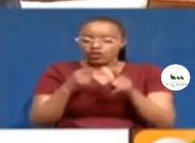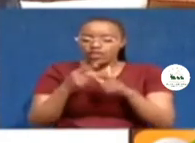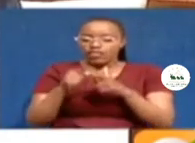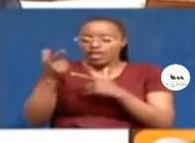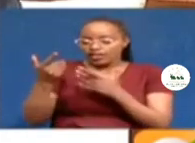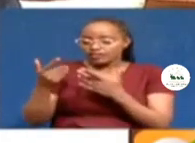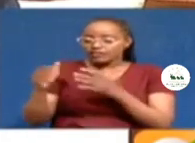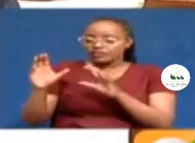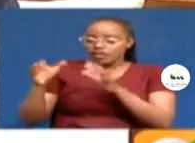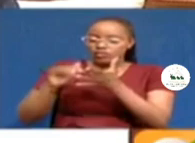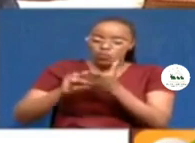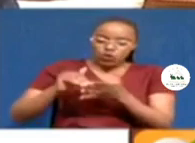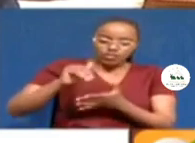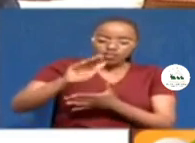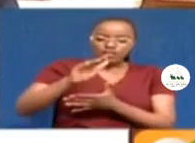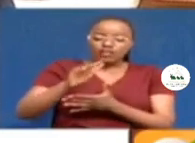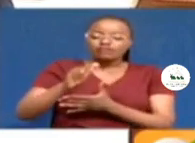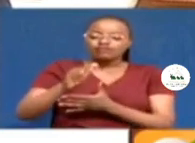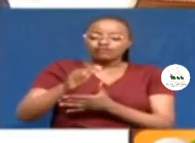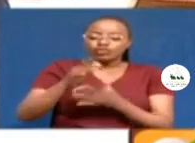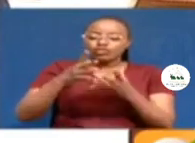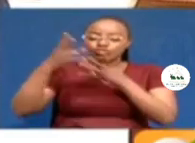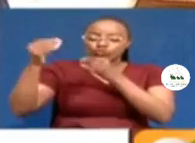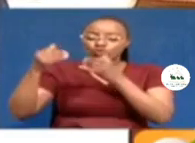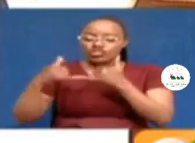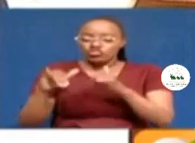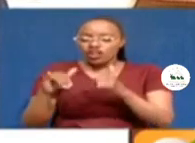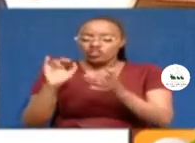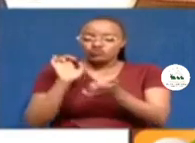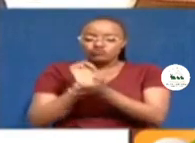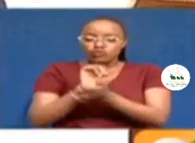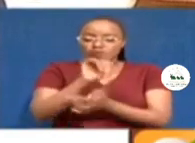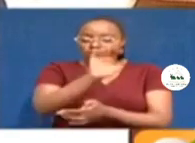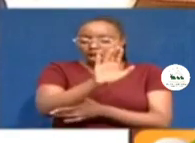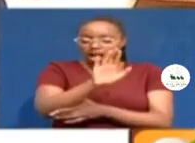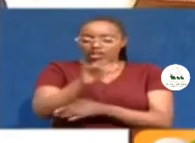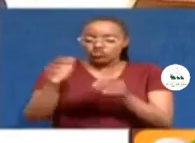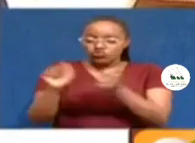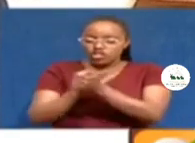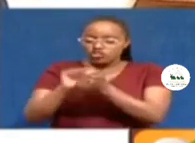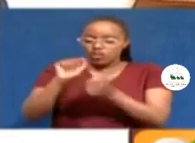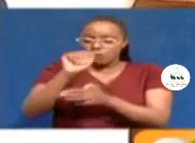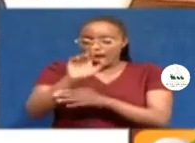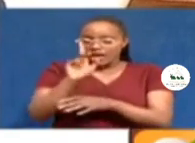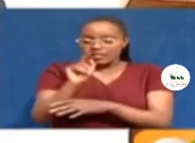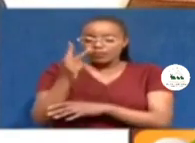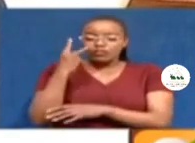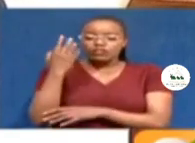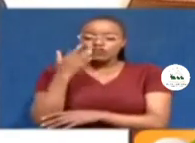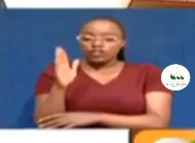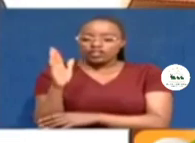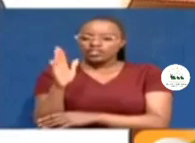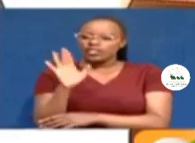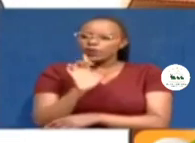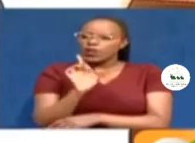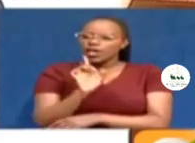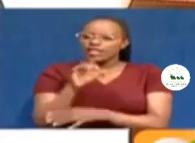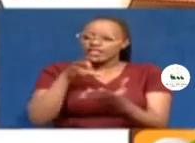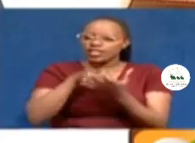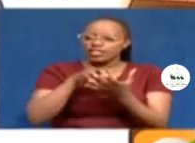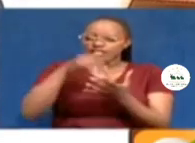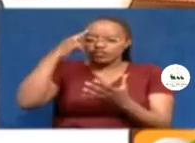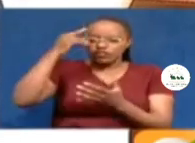machinery was deployed to truncate his tenure. The same we also saw in the case